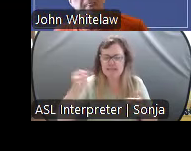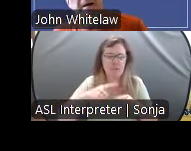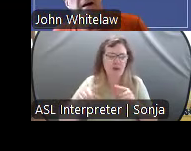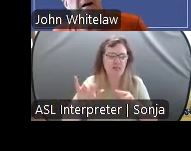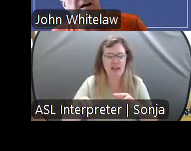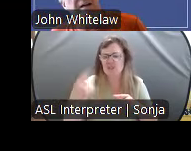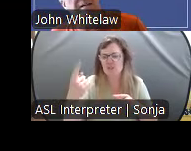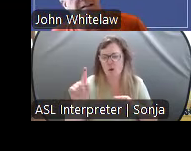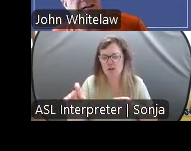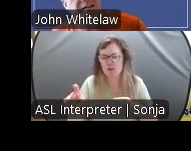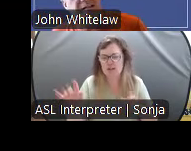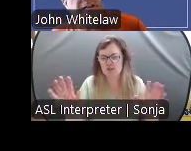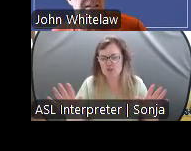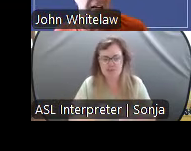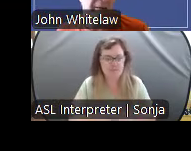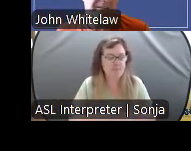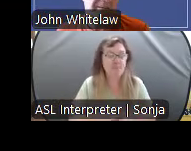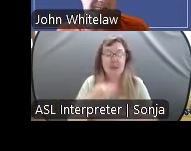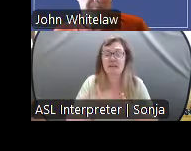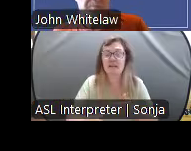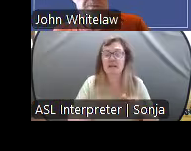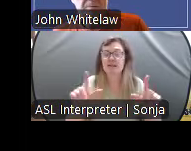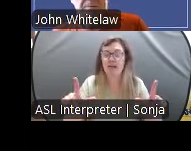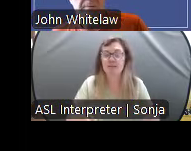about. Next slide, please.